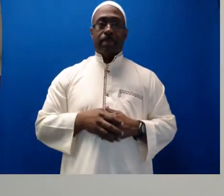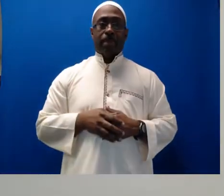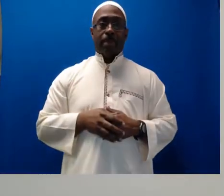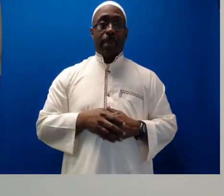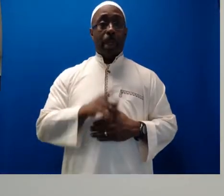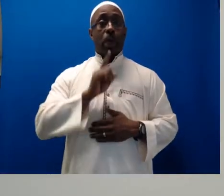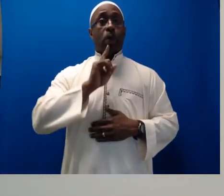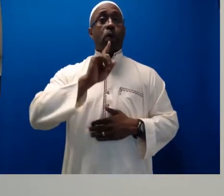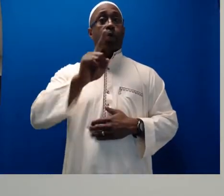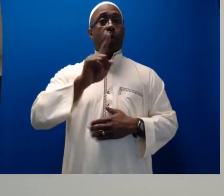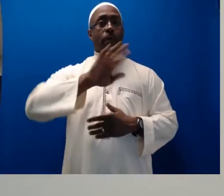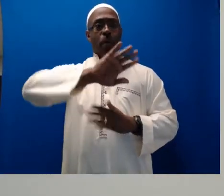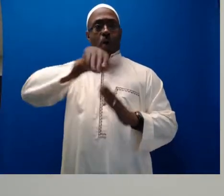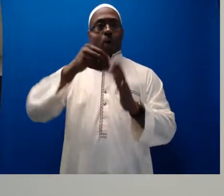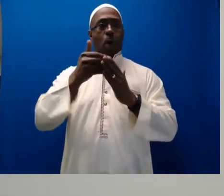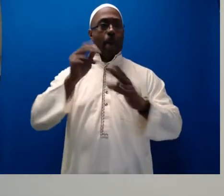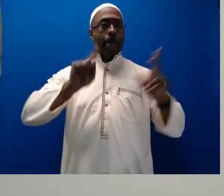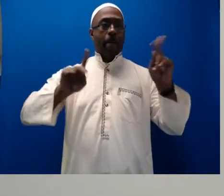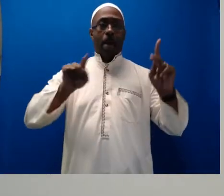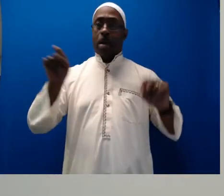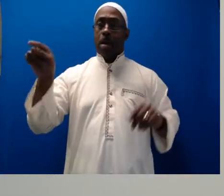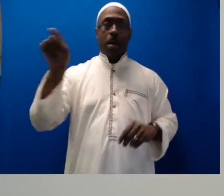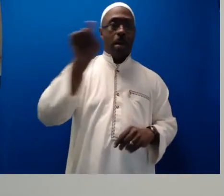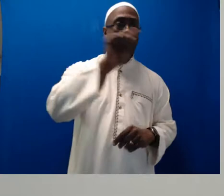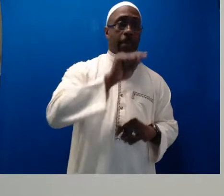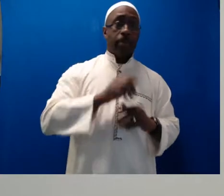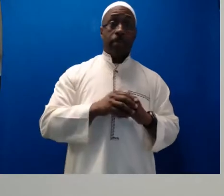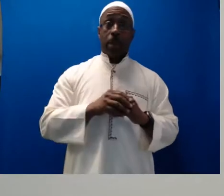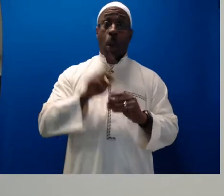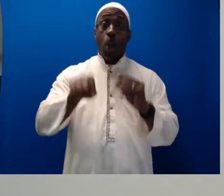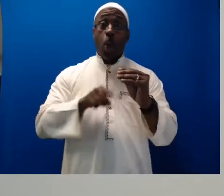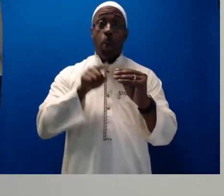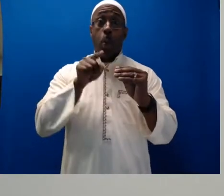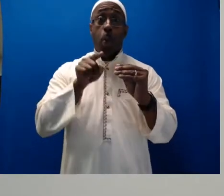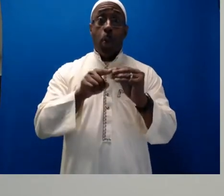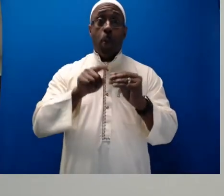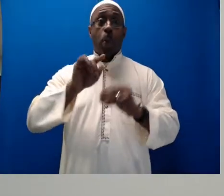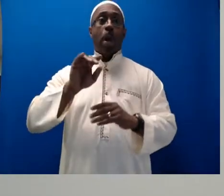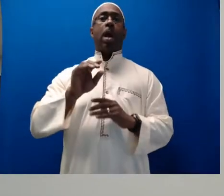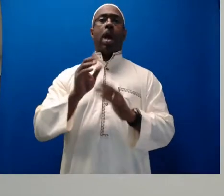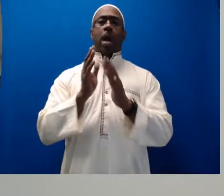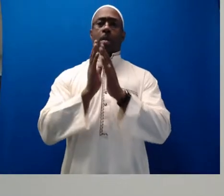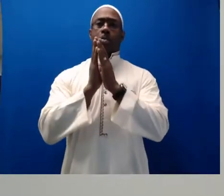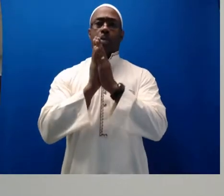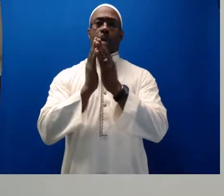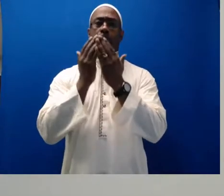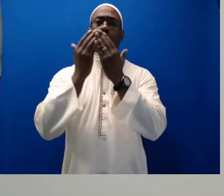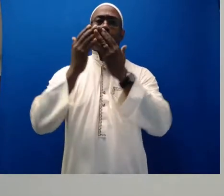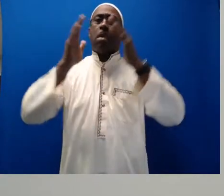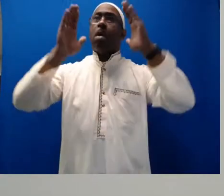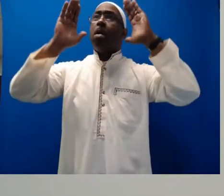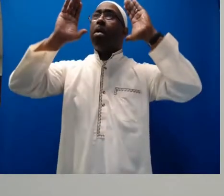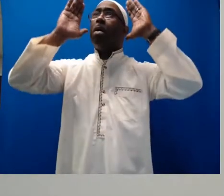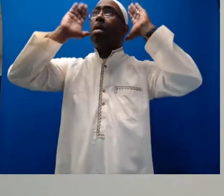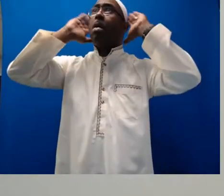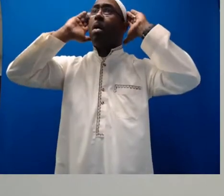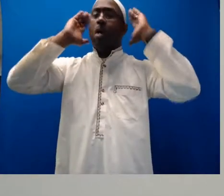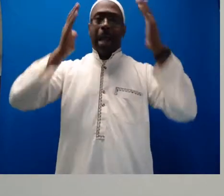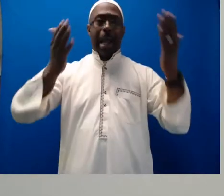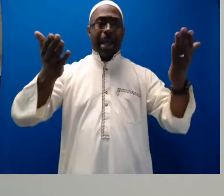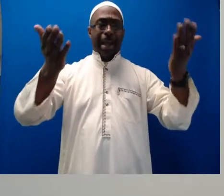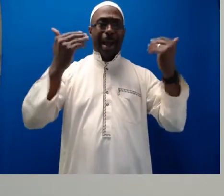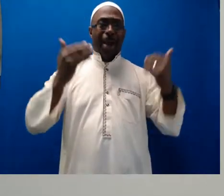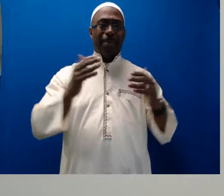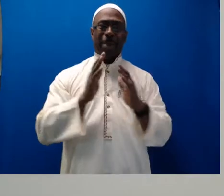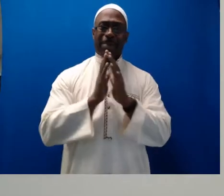it's true for everyone in that sense that when Jumu'ah begins, and that's what the call to prayer is there to announce, come to prayer, come